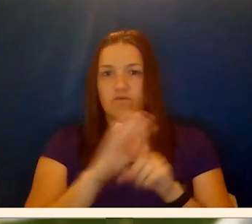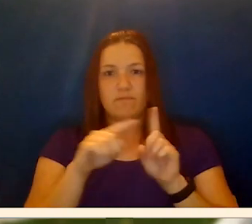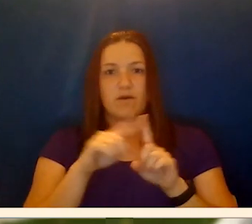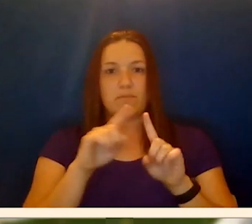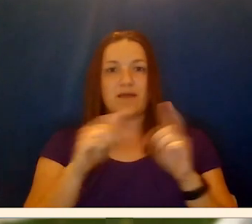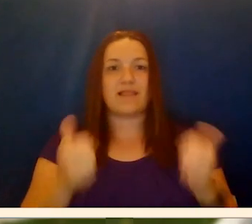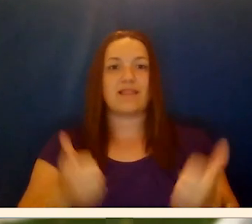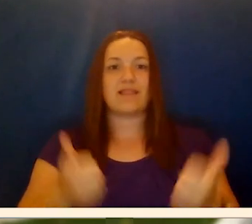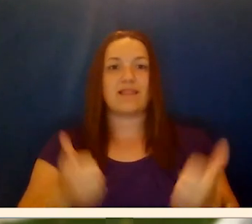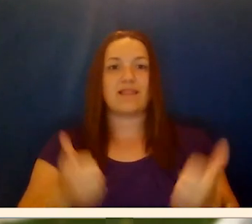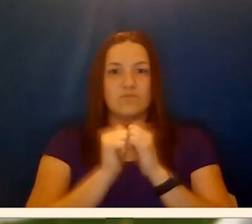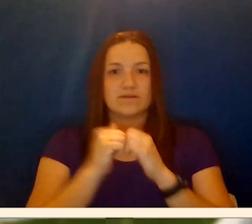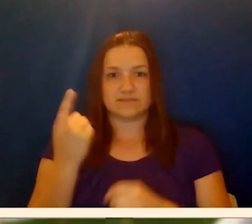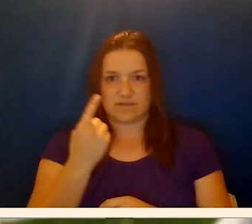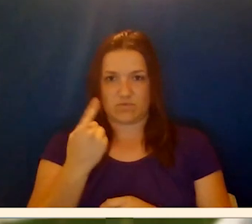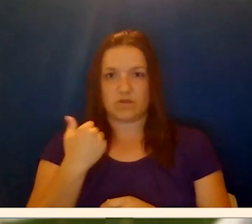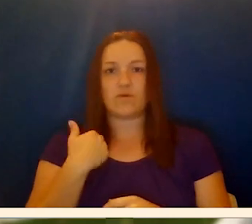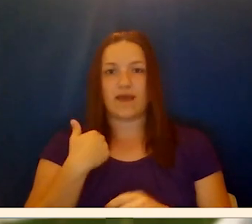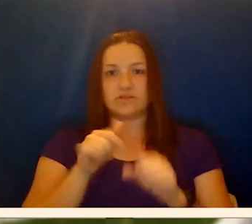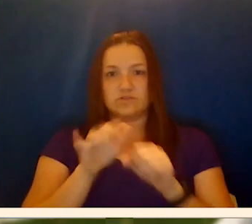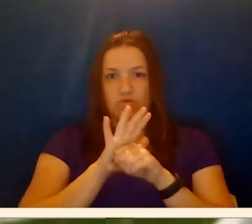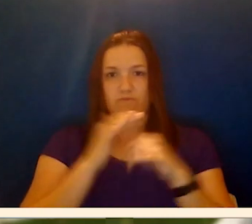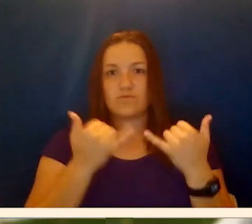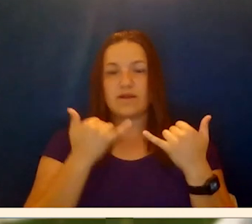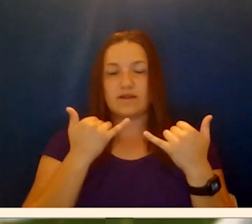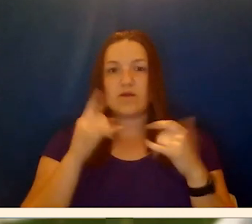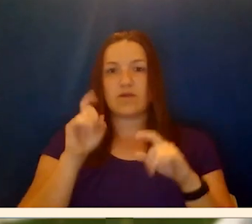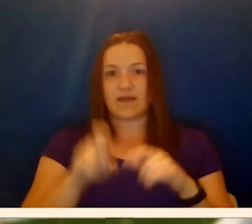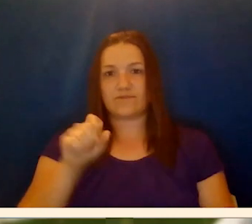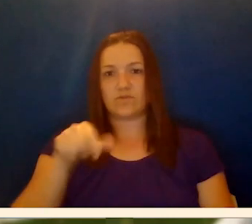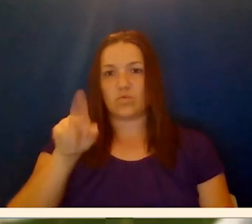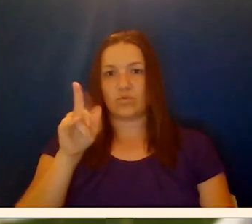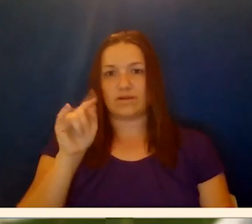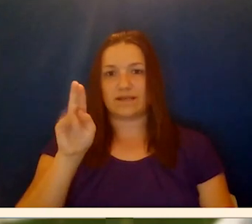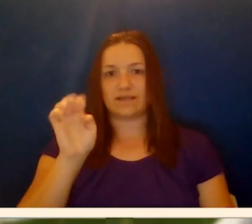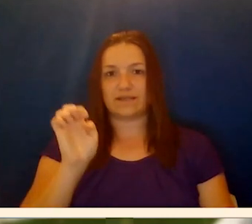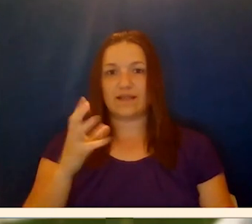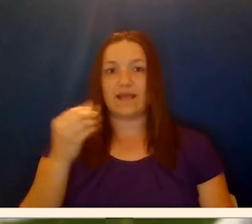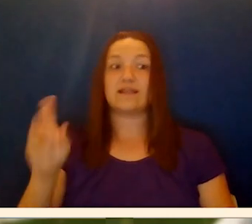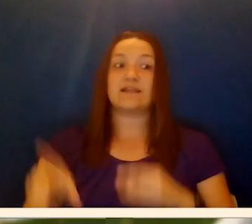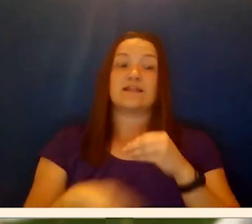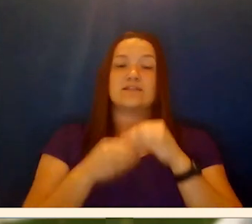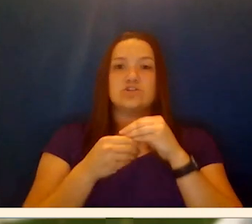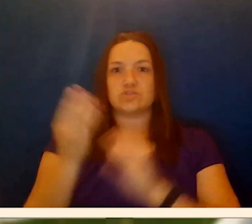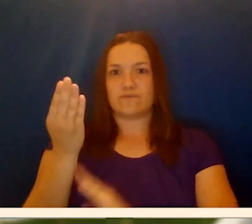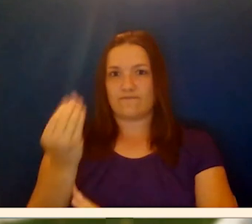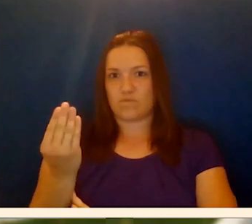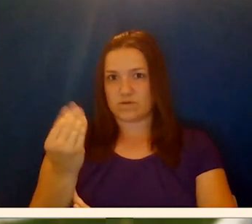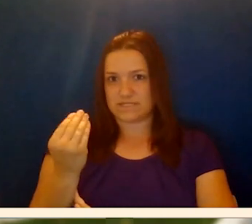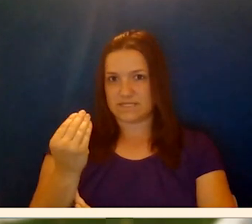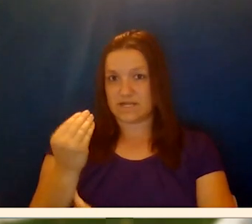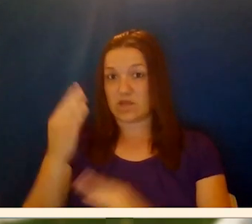they live with somebody that is COVID positive, so they have to quarantine. And then we have an additional 14